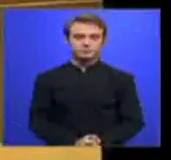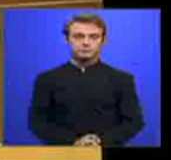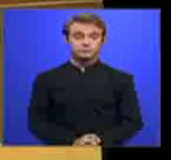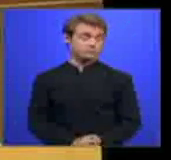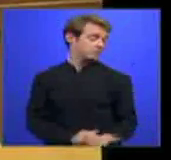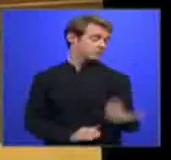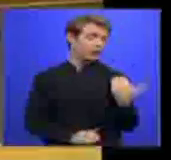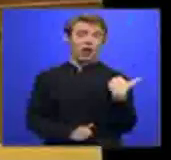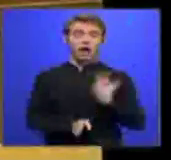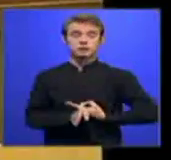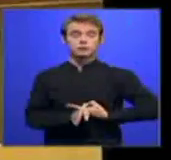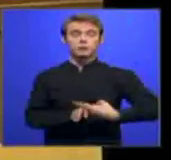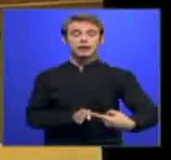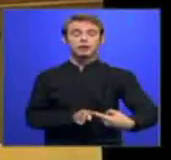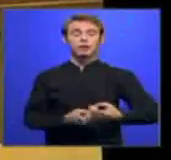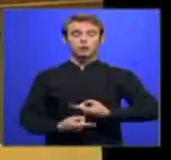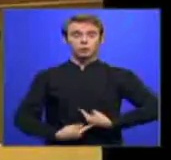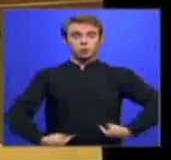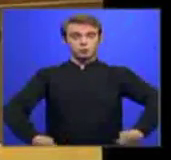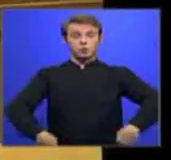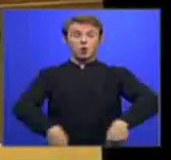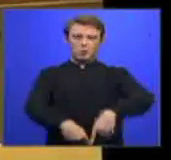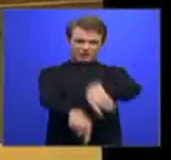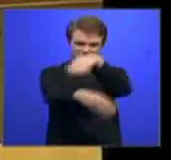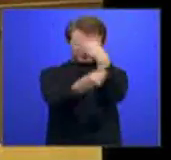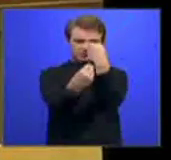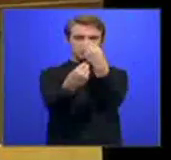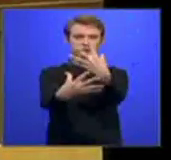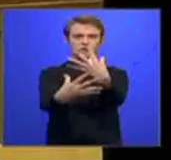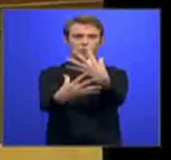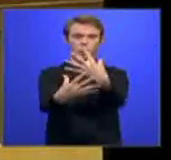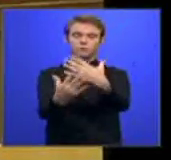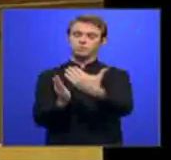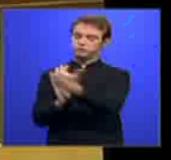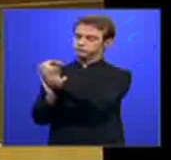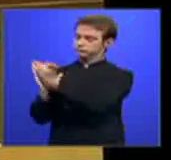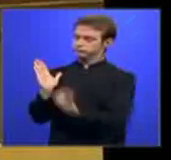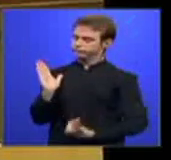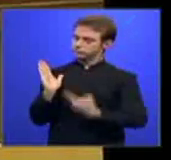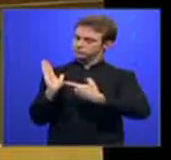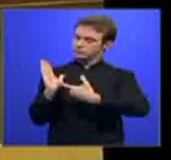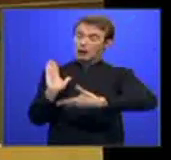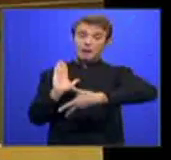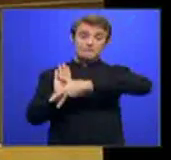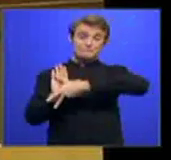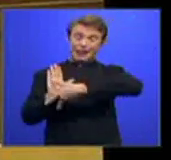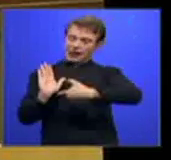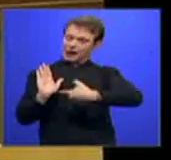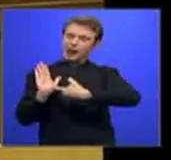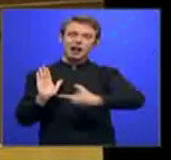Last week, we published an infrastructure development bill for public comment.